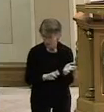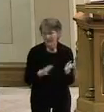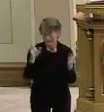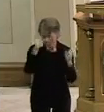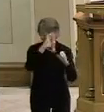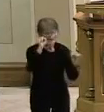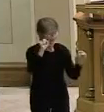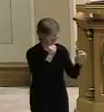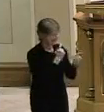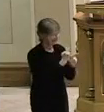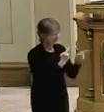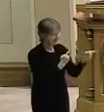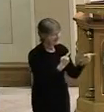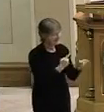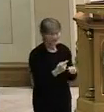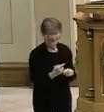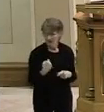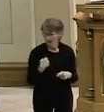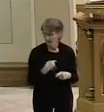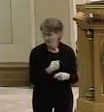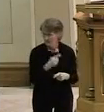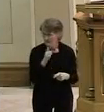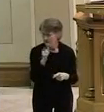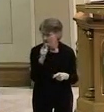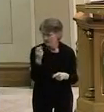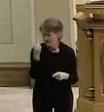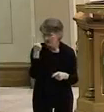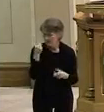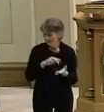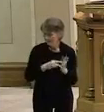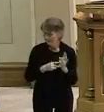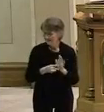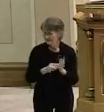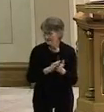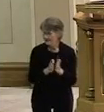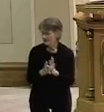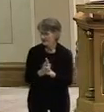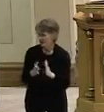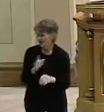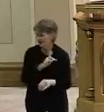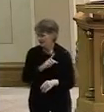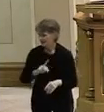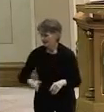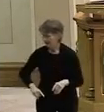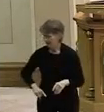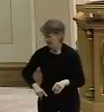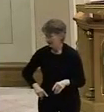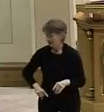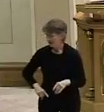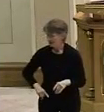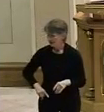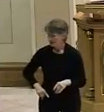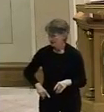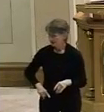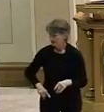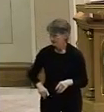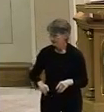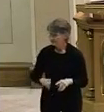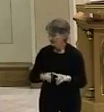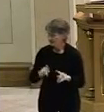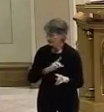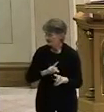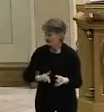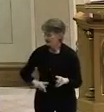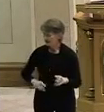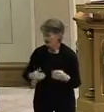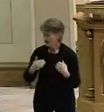president. See, we really don't really understand well what it means to be a king. But a king has